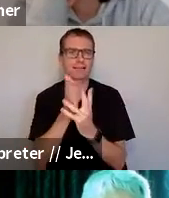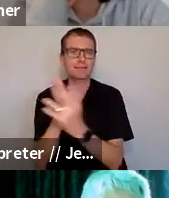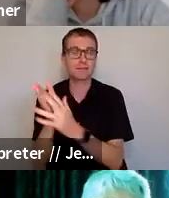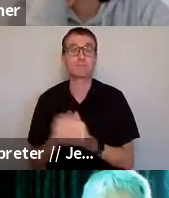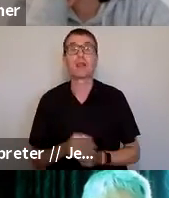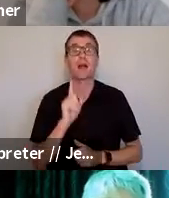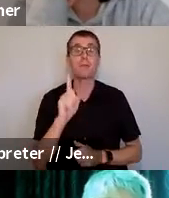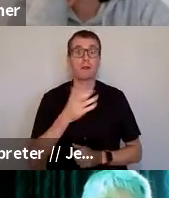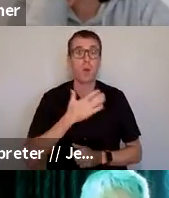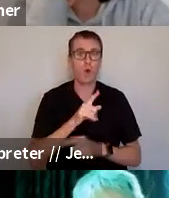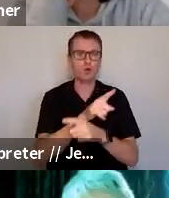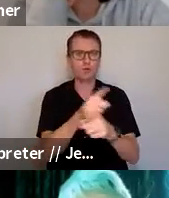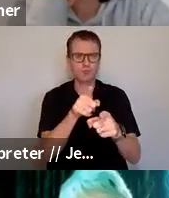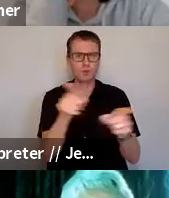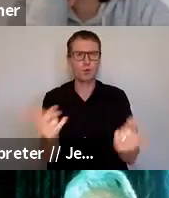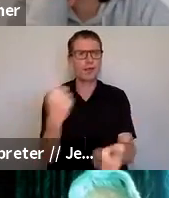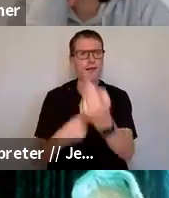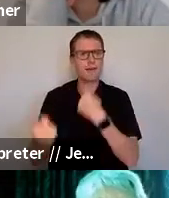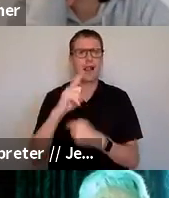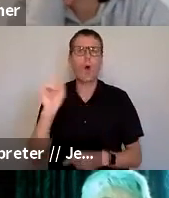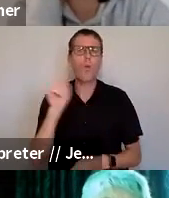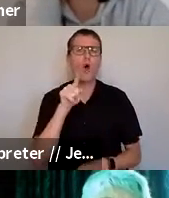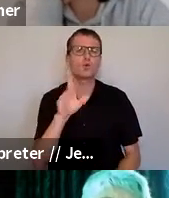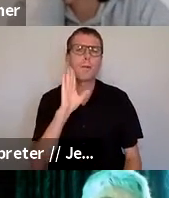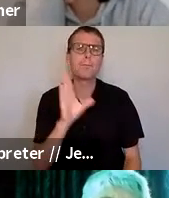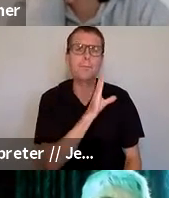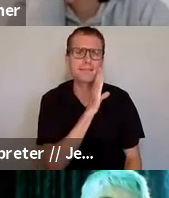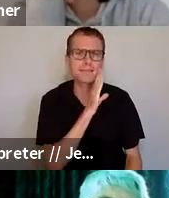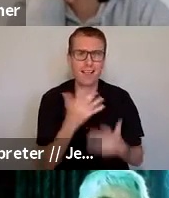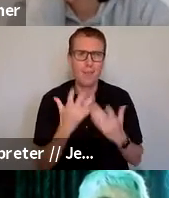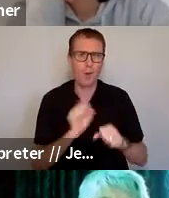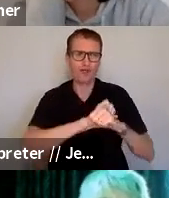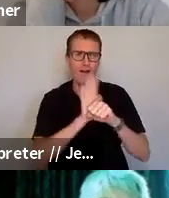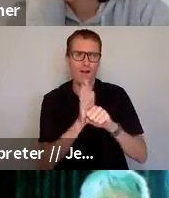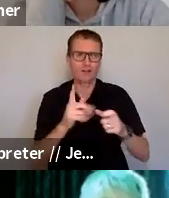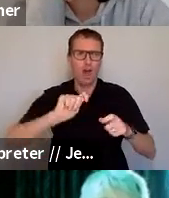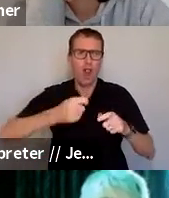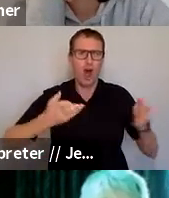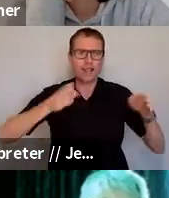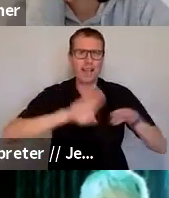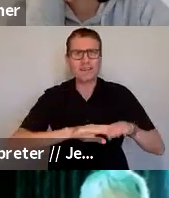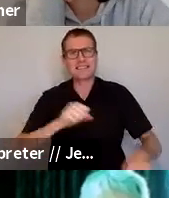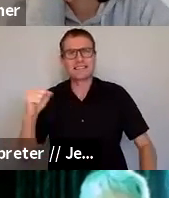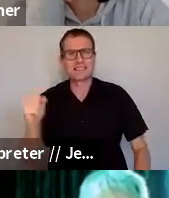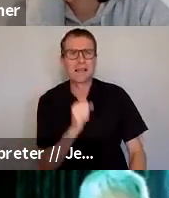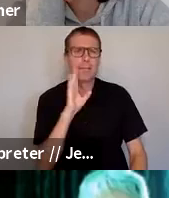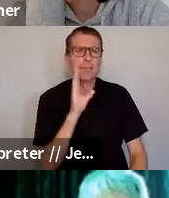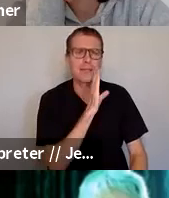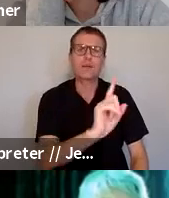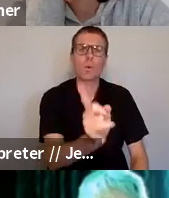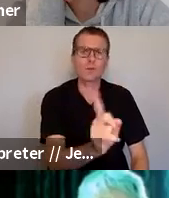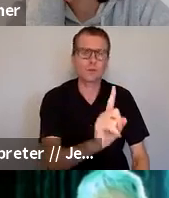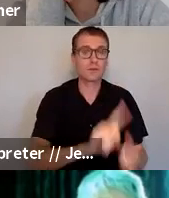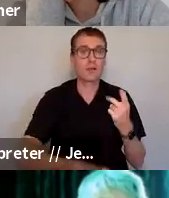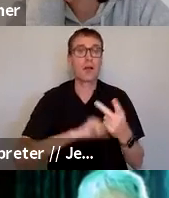there anything that you might have gained? Is there anything that we are learning now that we could use to increase access to the arts when things